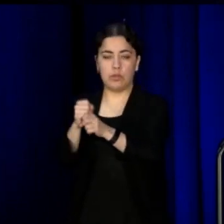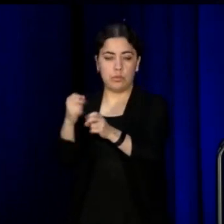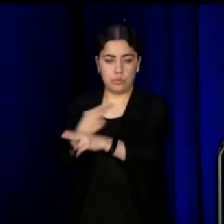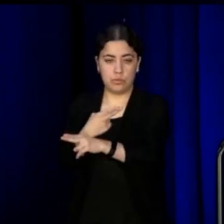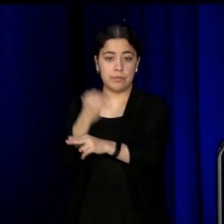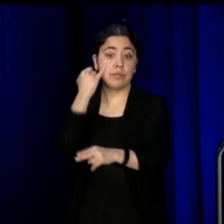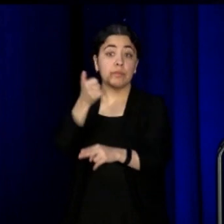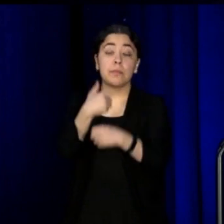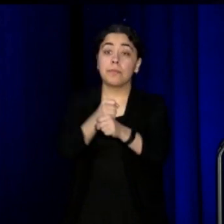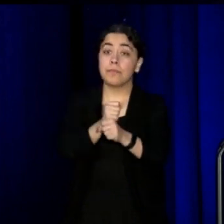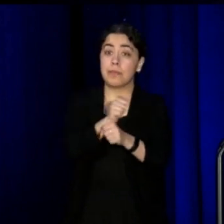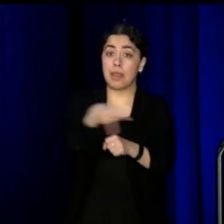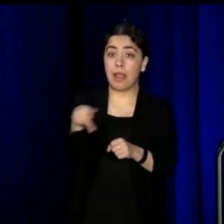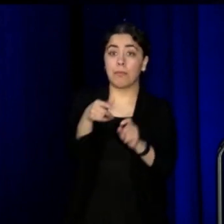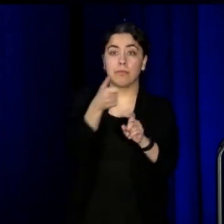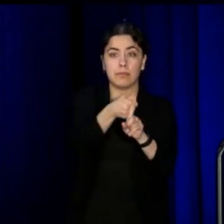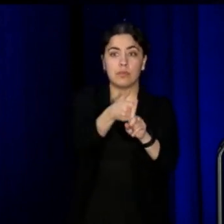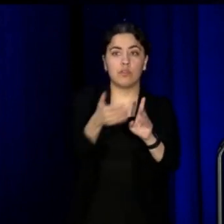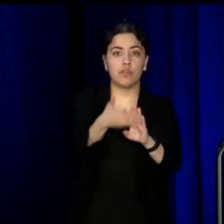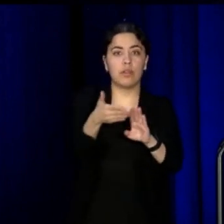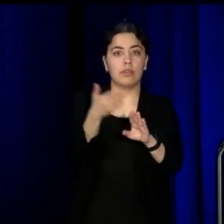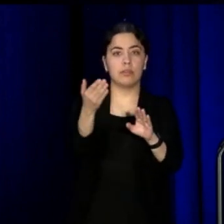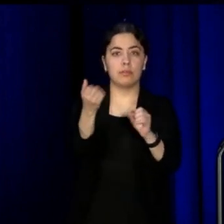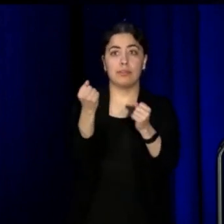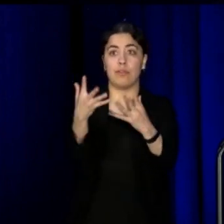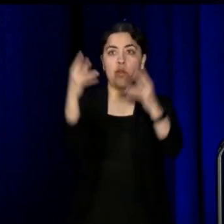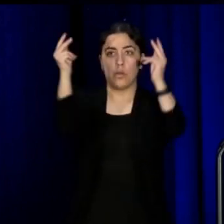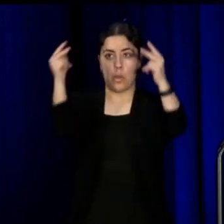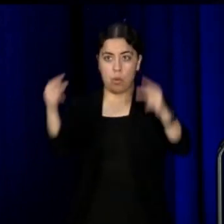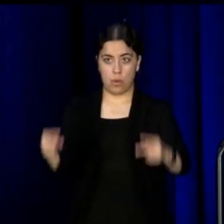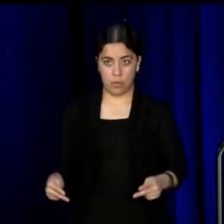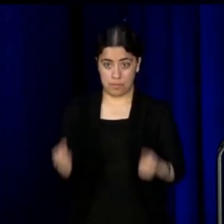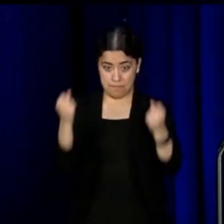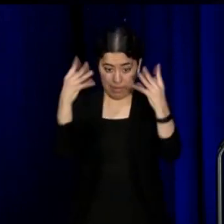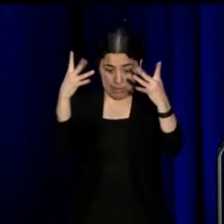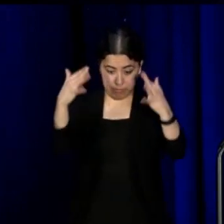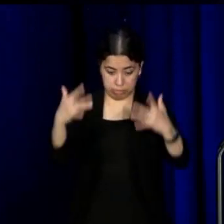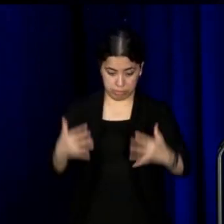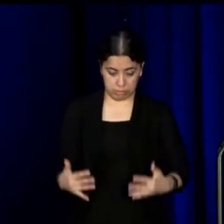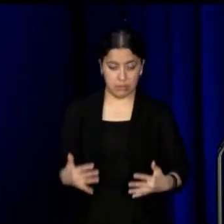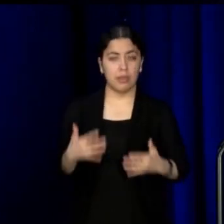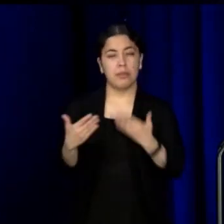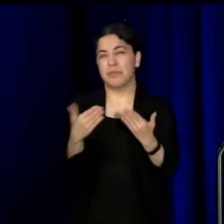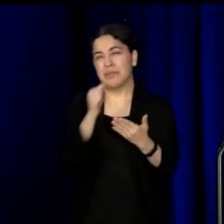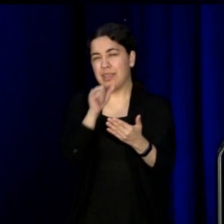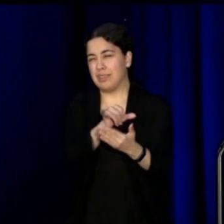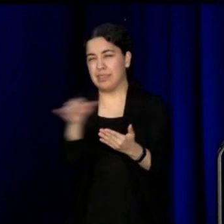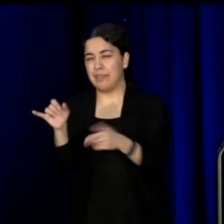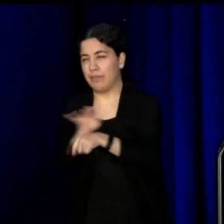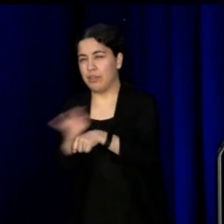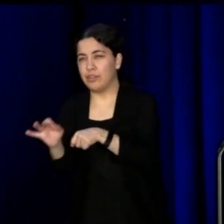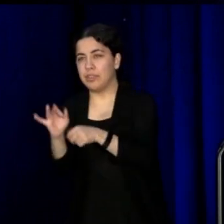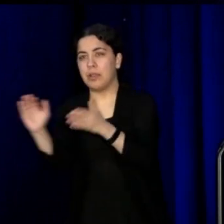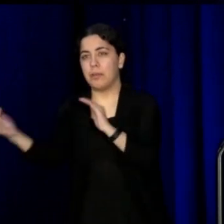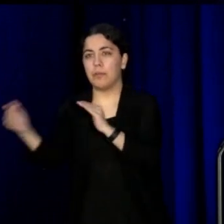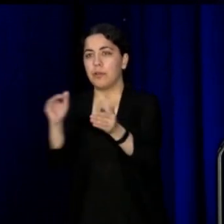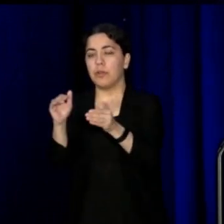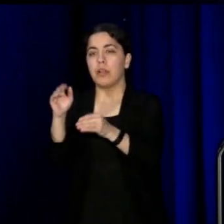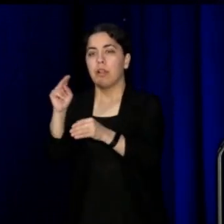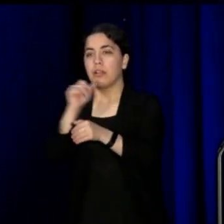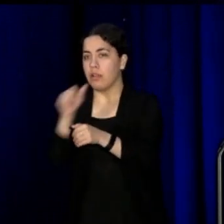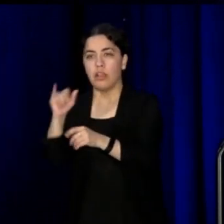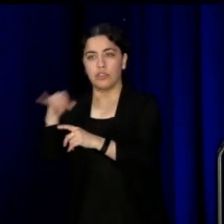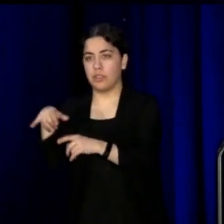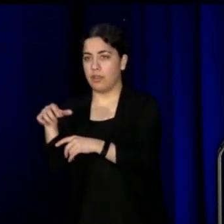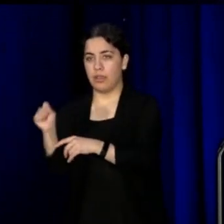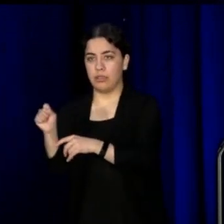an application that is running server code, you probably won't have the same functionalities or the same possibilities than running a Node.js server.